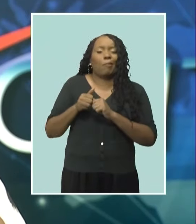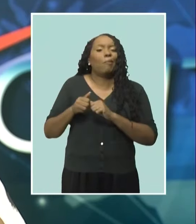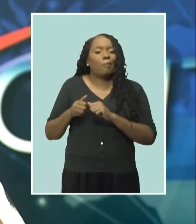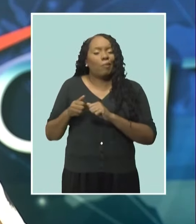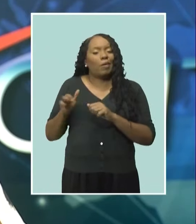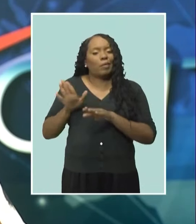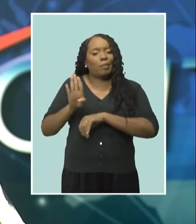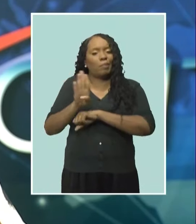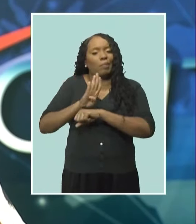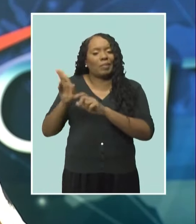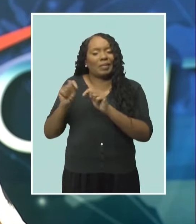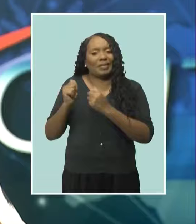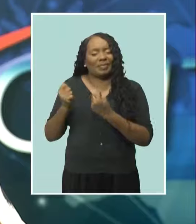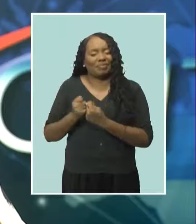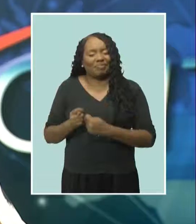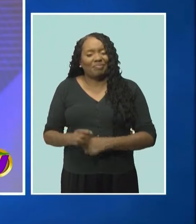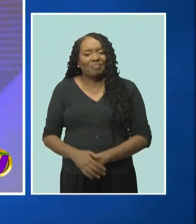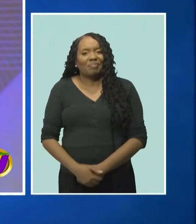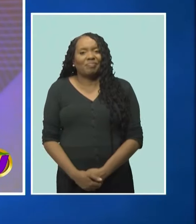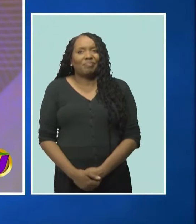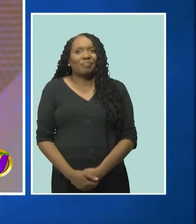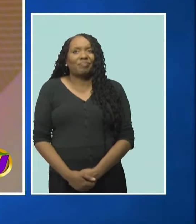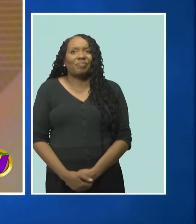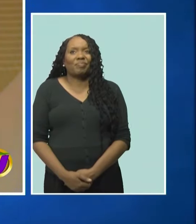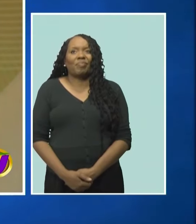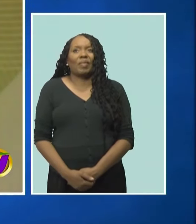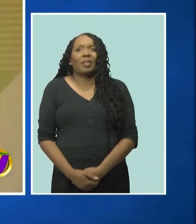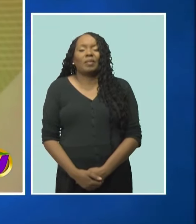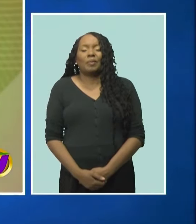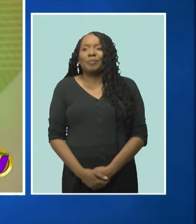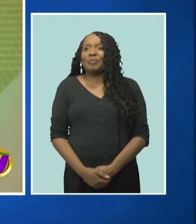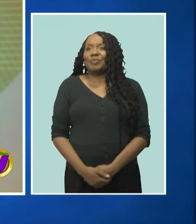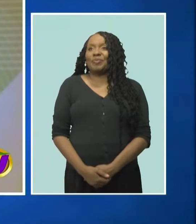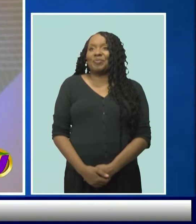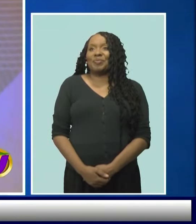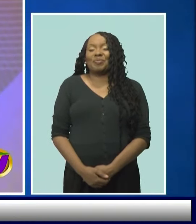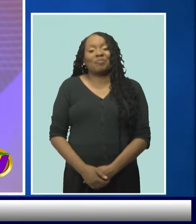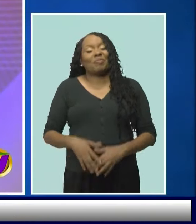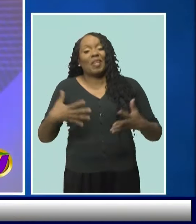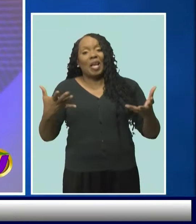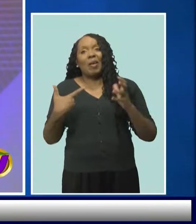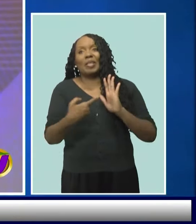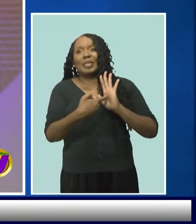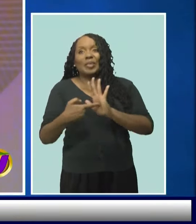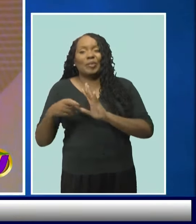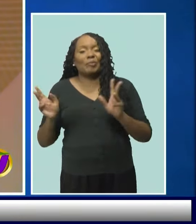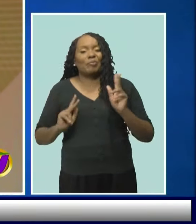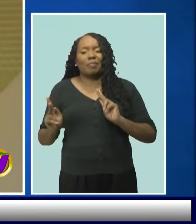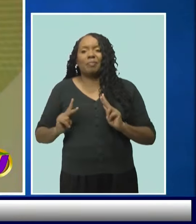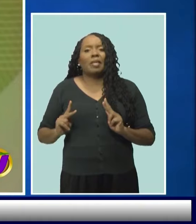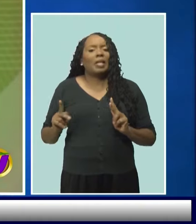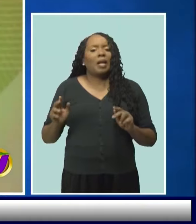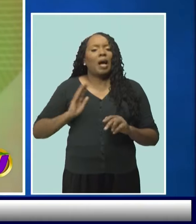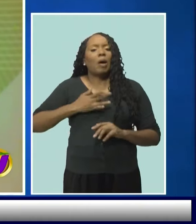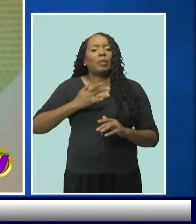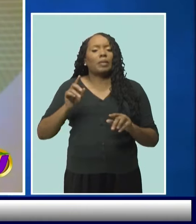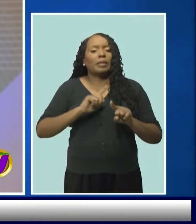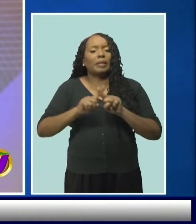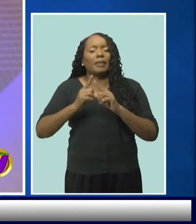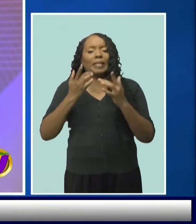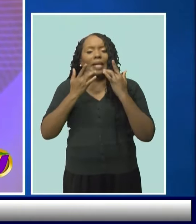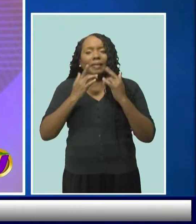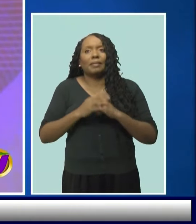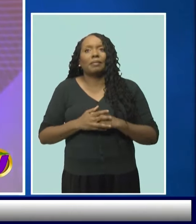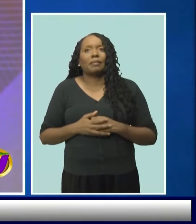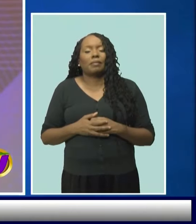Barbados team. We're coming to them and we're showing them, okay, we're appealing to their various senses. So for example, sight. So we